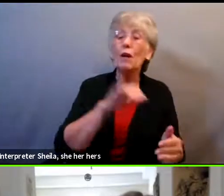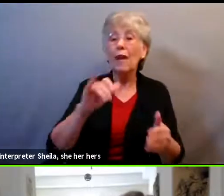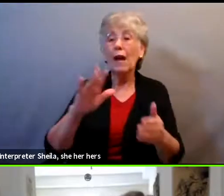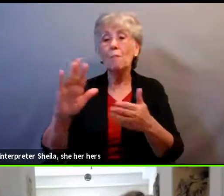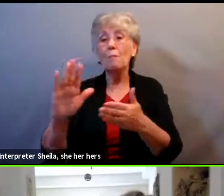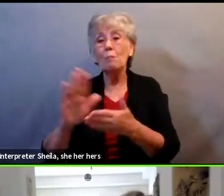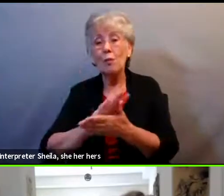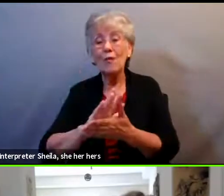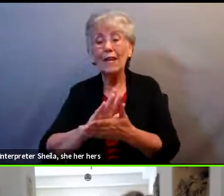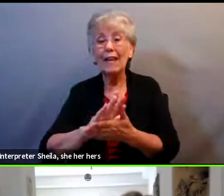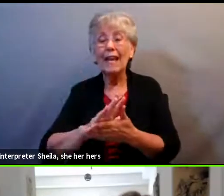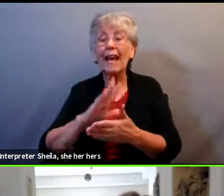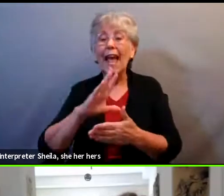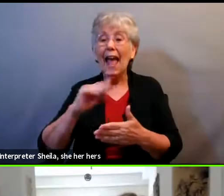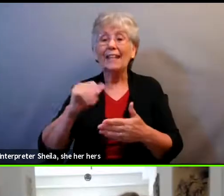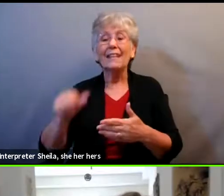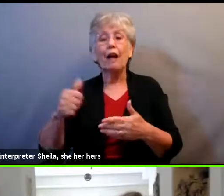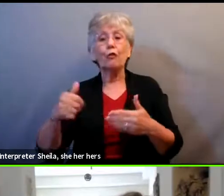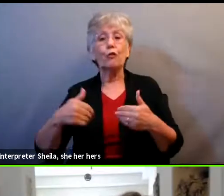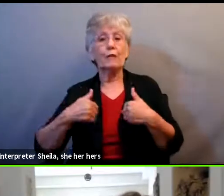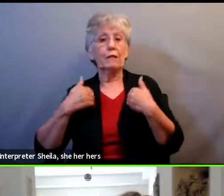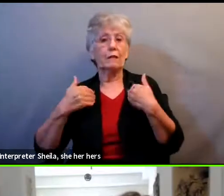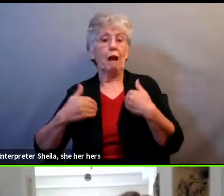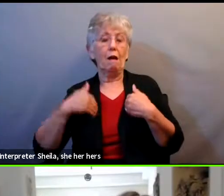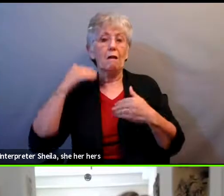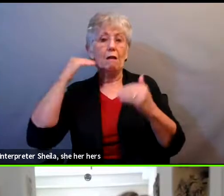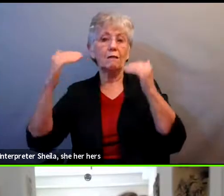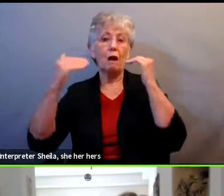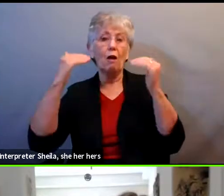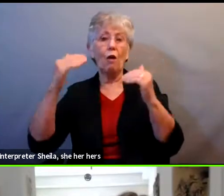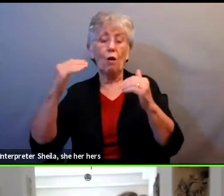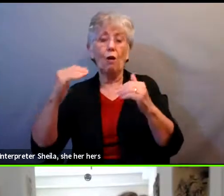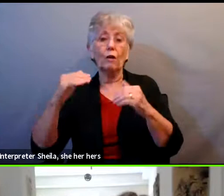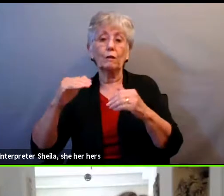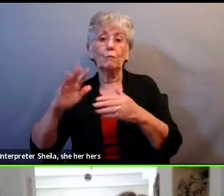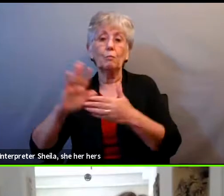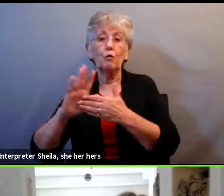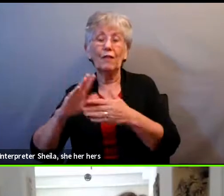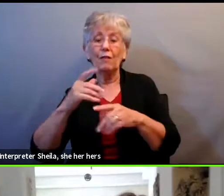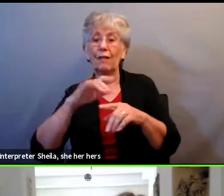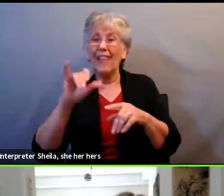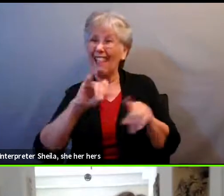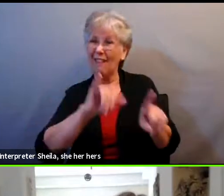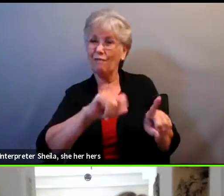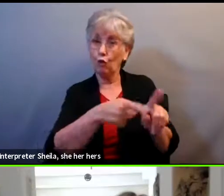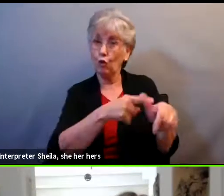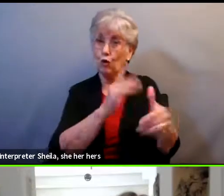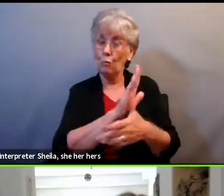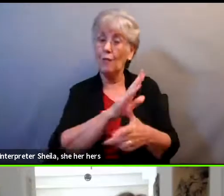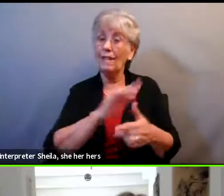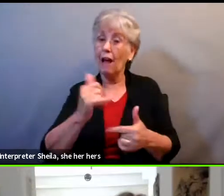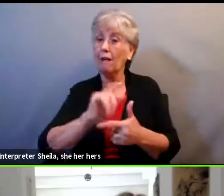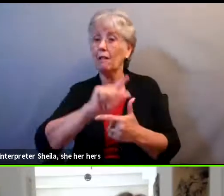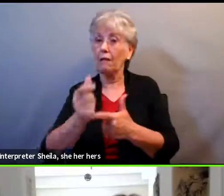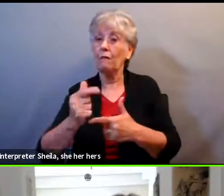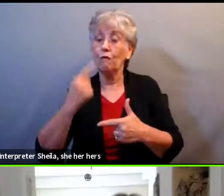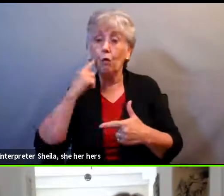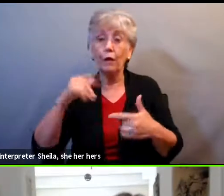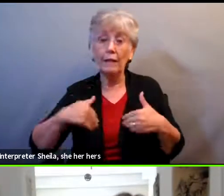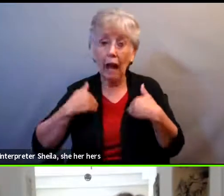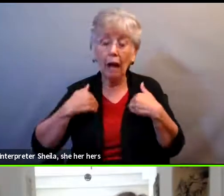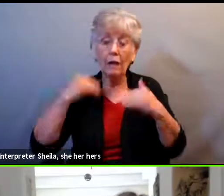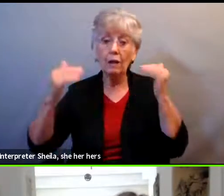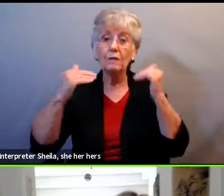adult version of the book that came out almost a month ago now, I've been doing many Zoom calls or